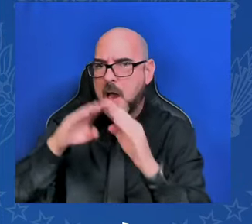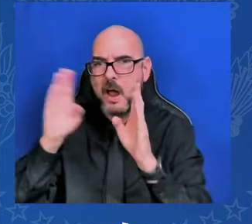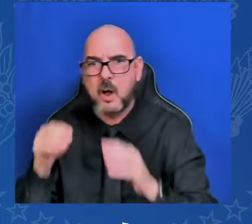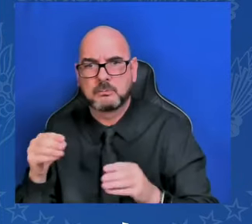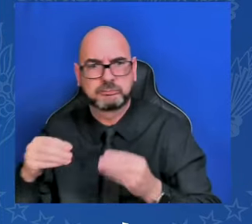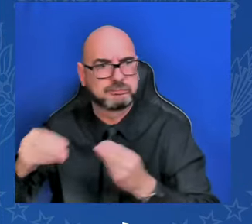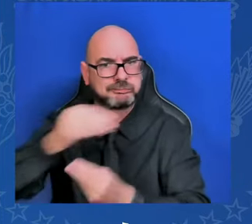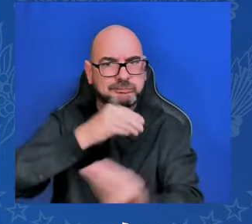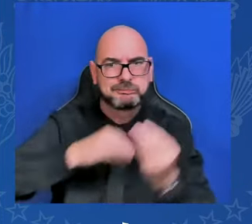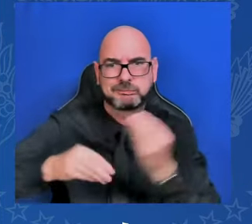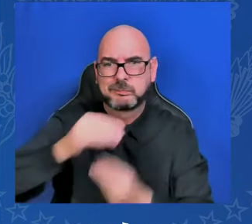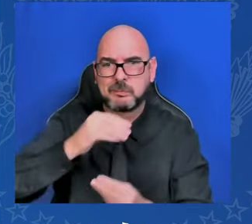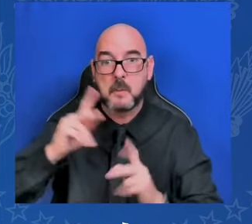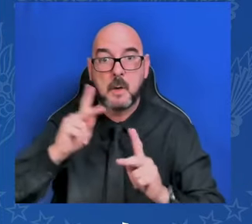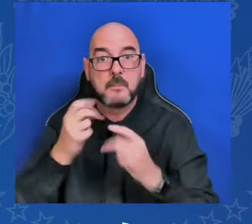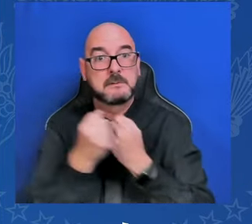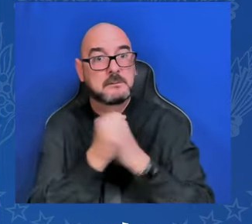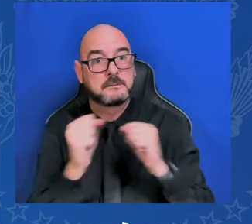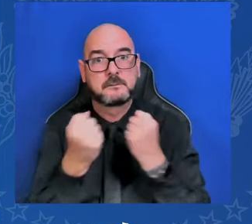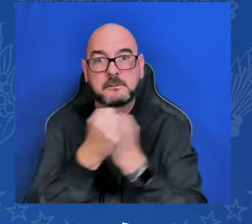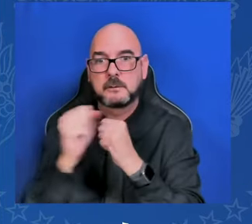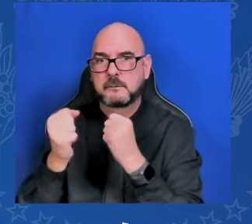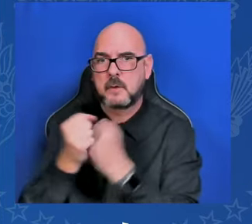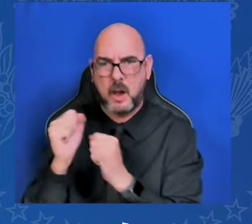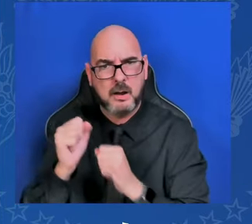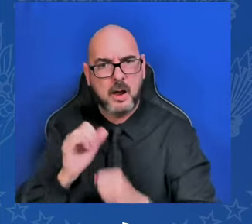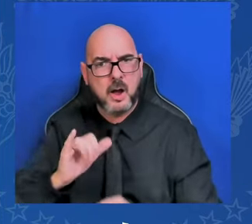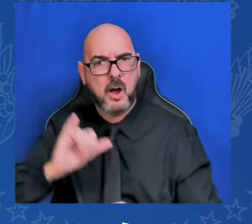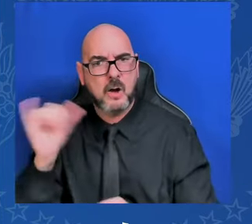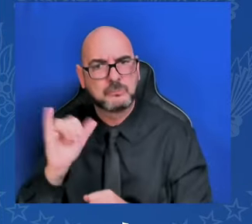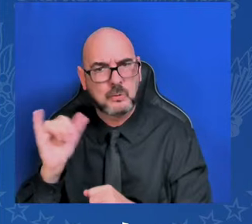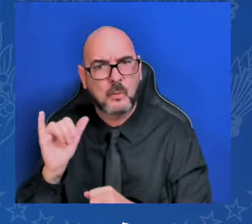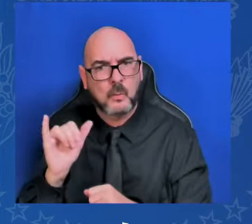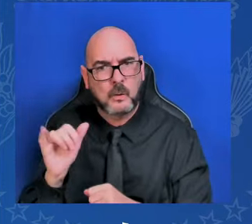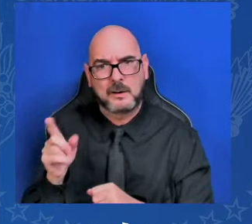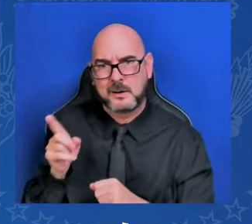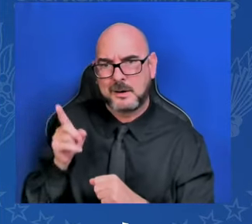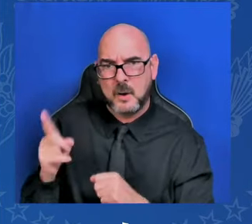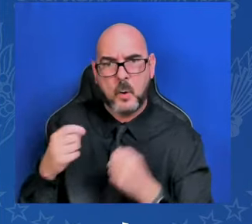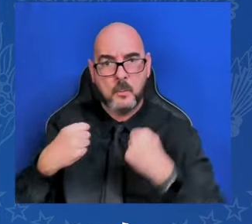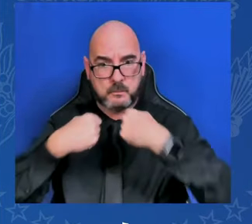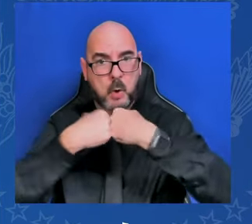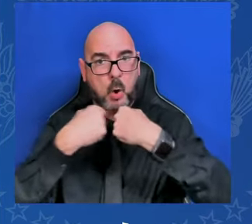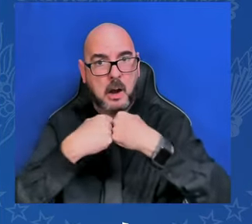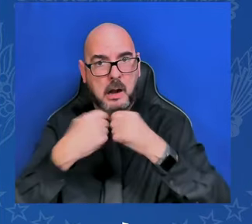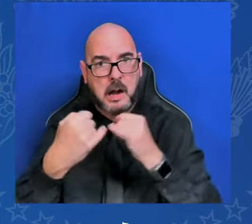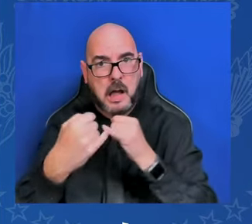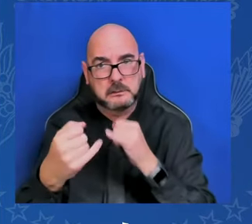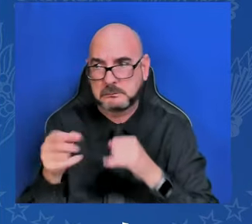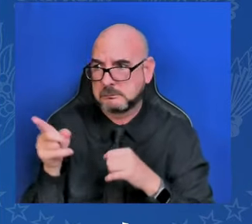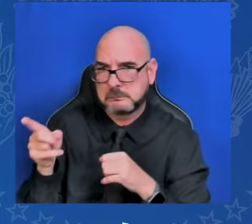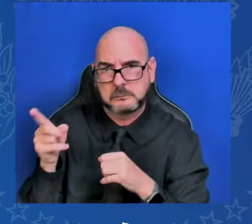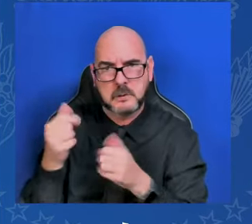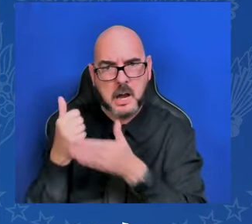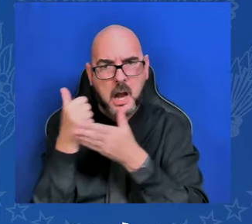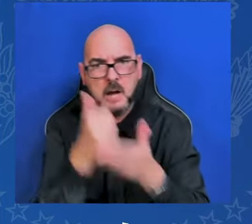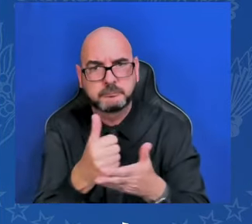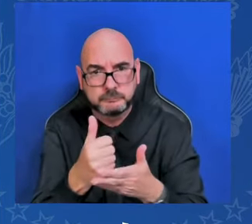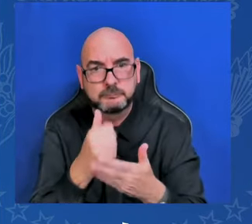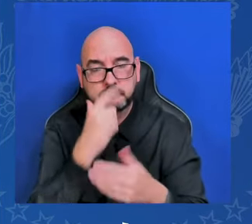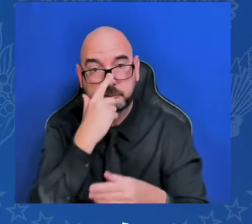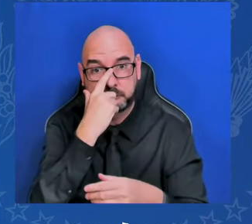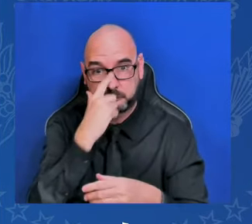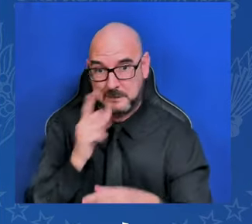challenges at the border. But let me be clear. Because of the leadership of President